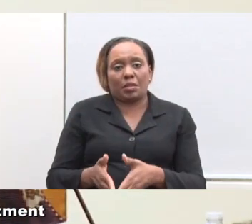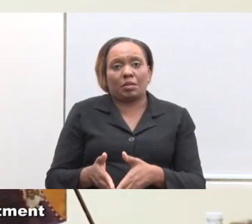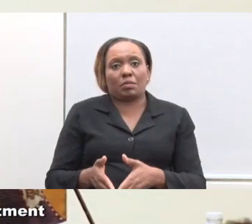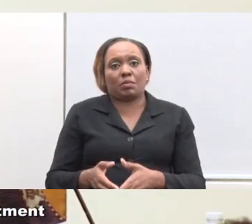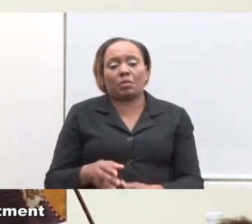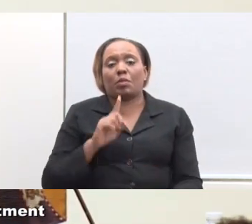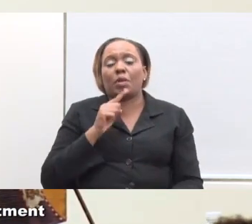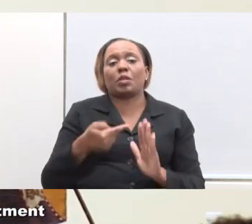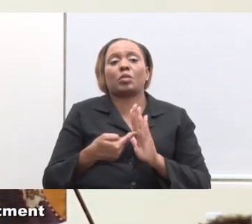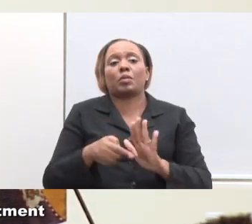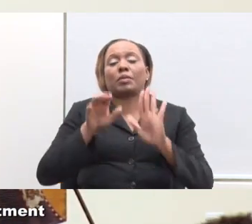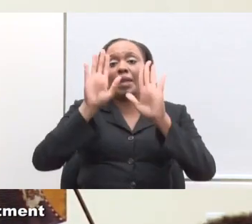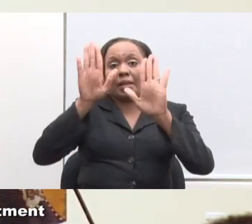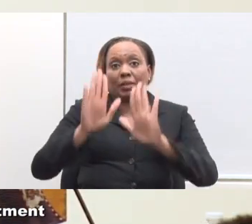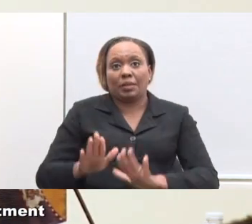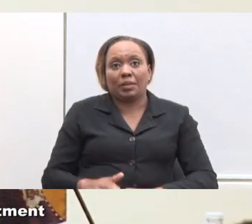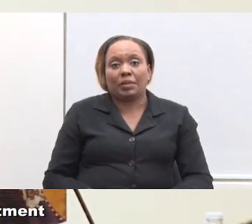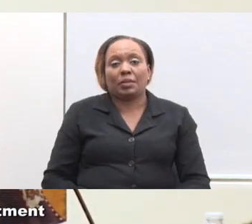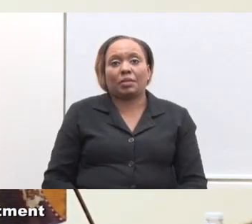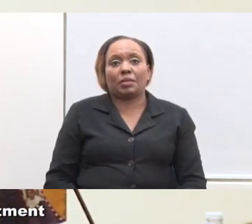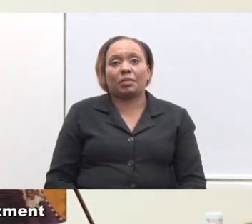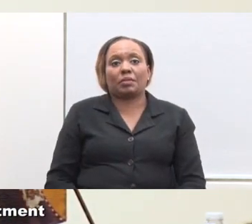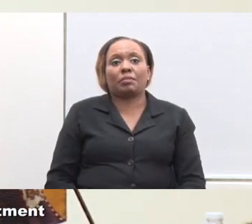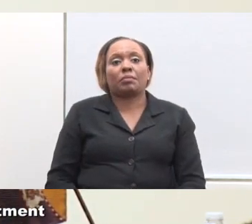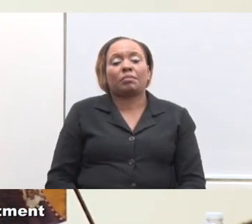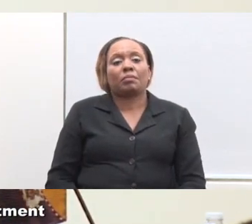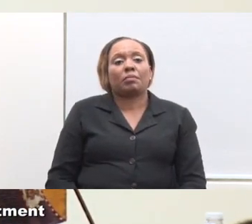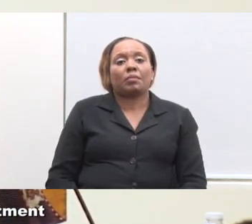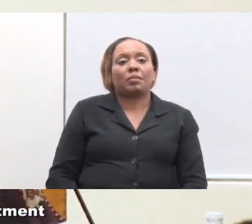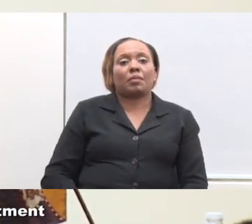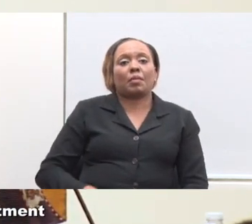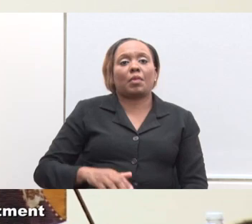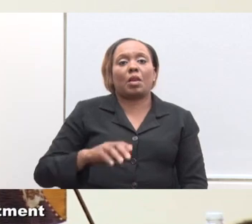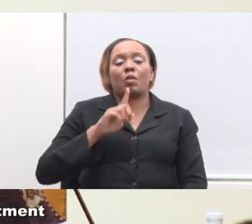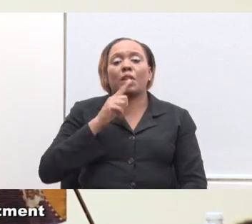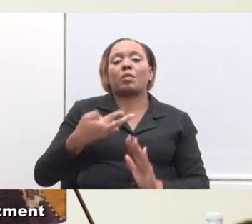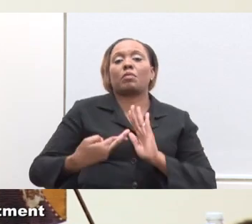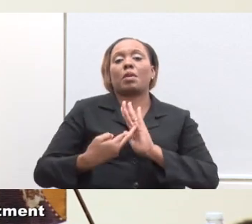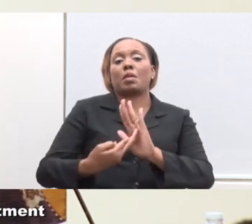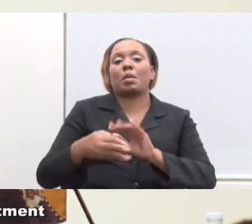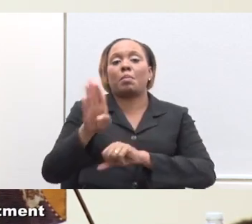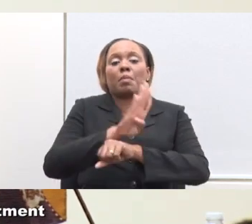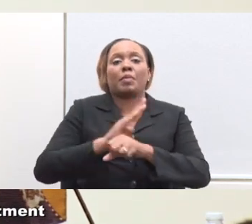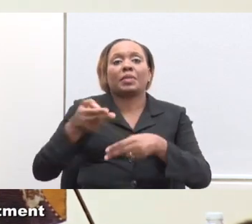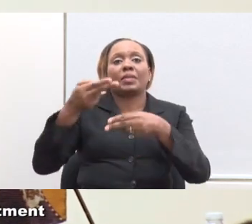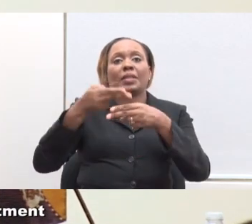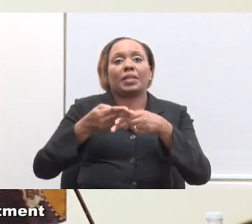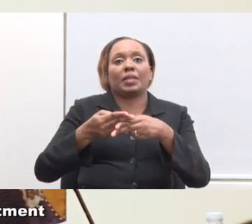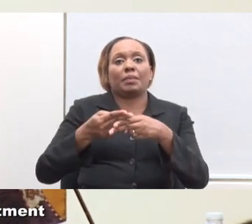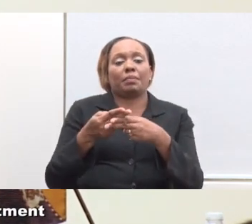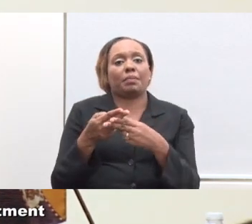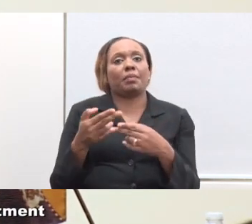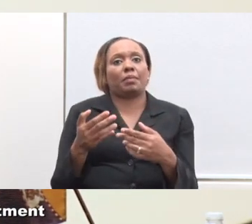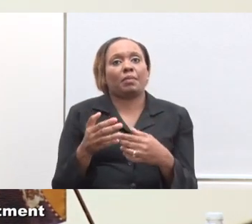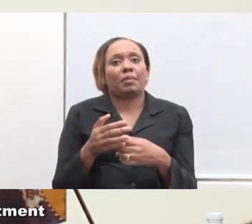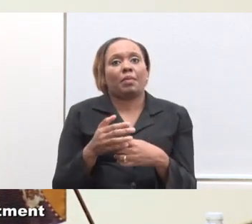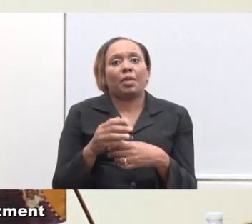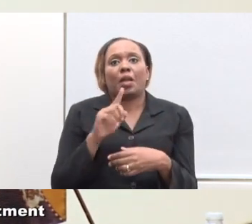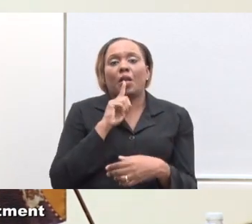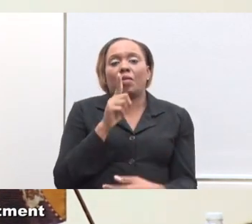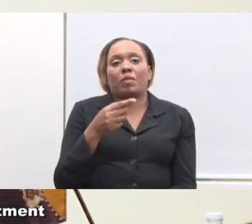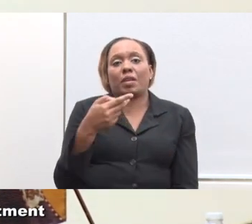excellence, has carried our name to the highest points in the world, and who for young Barbadians is truly a